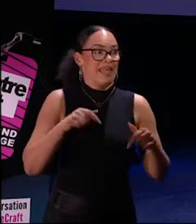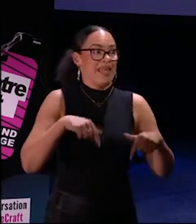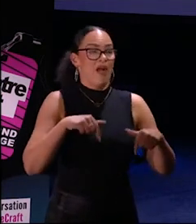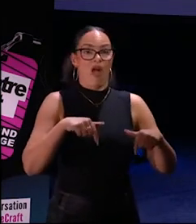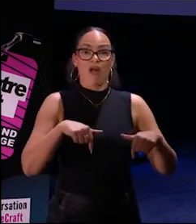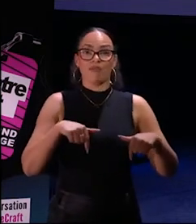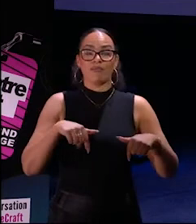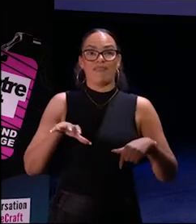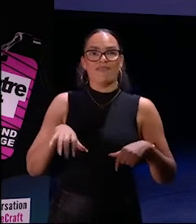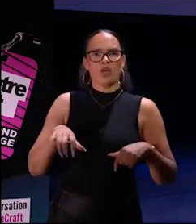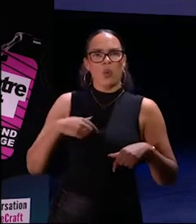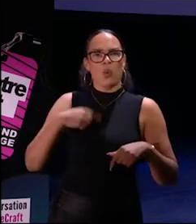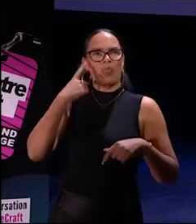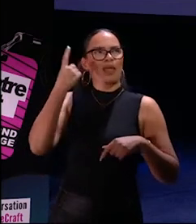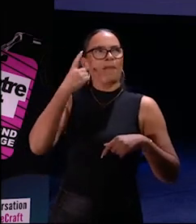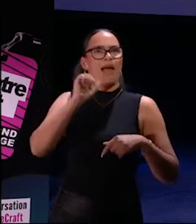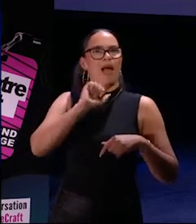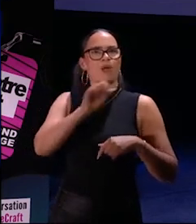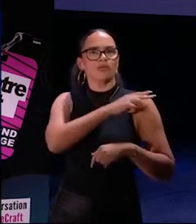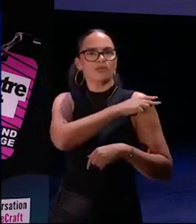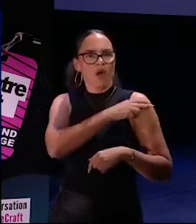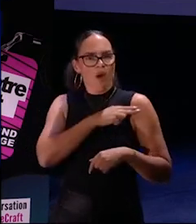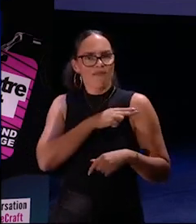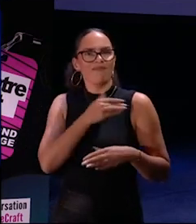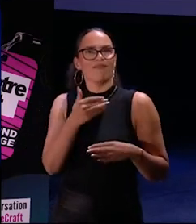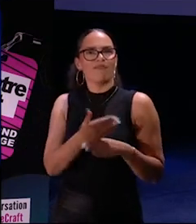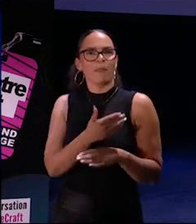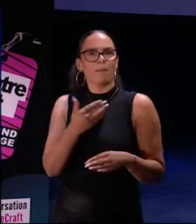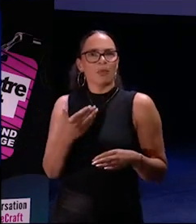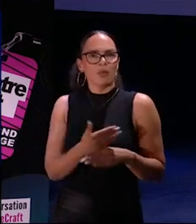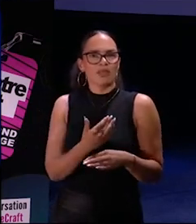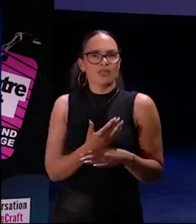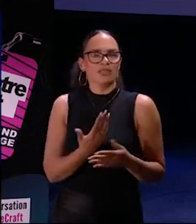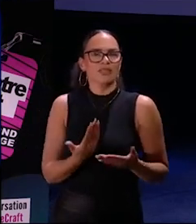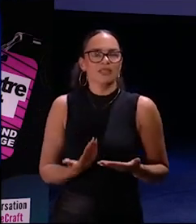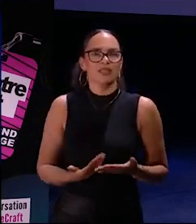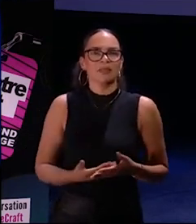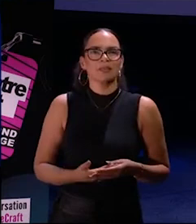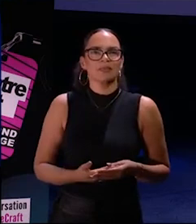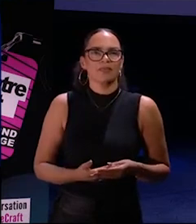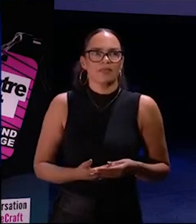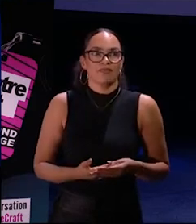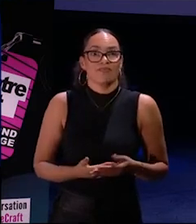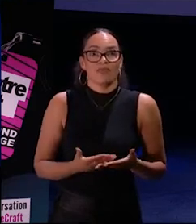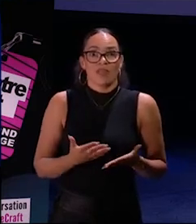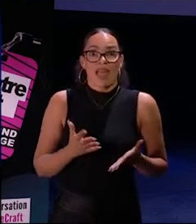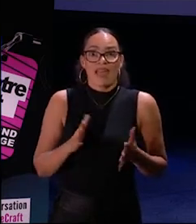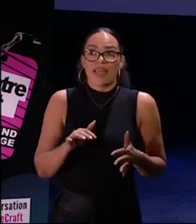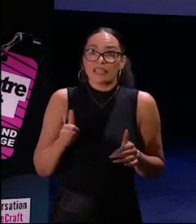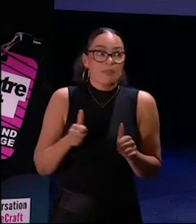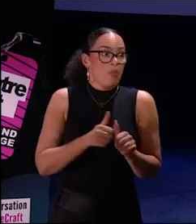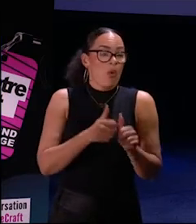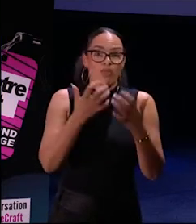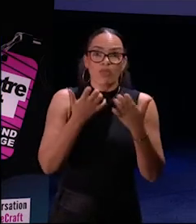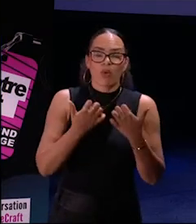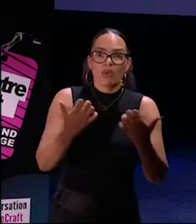about their employees and their staff, and they maybe they even thinking about, you know, in all the right ways, their supporters and